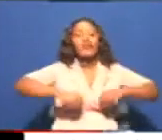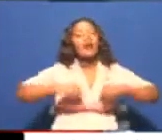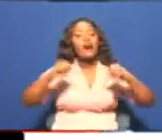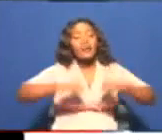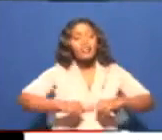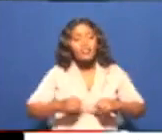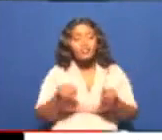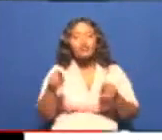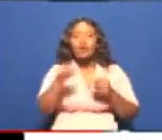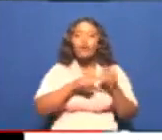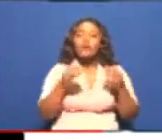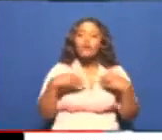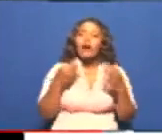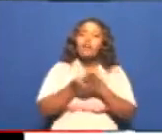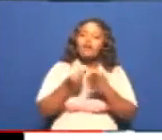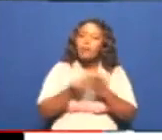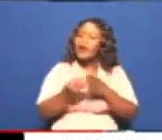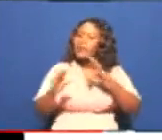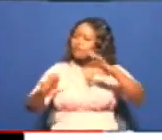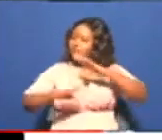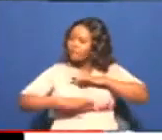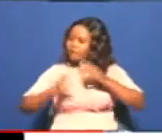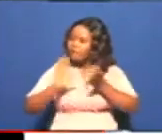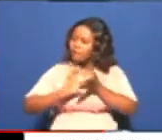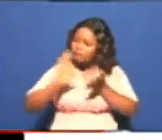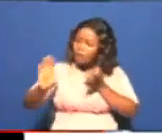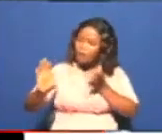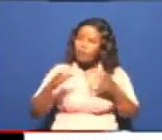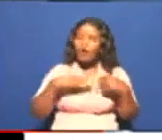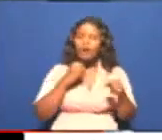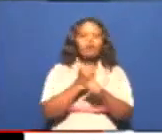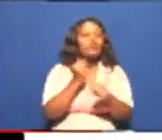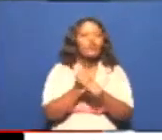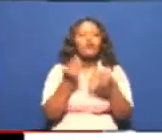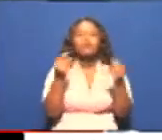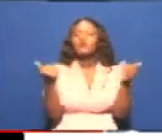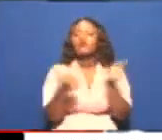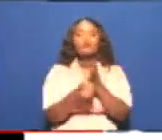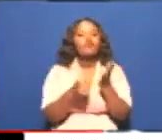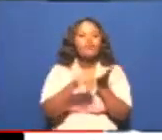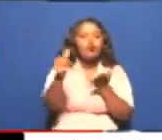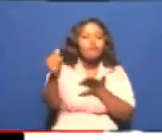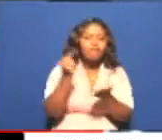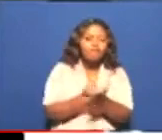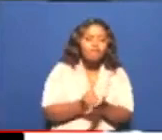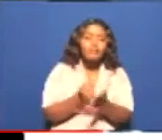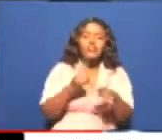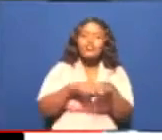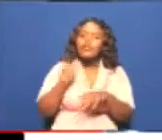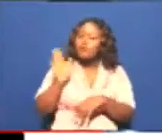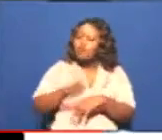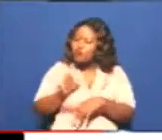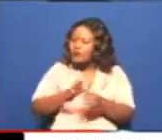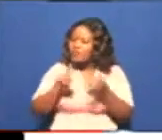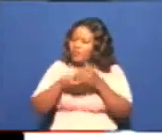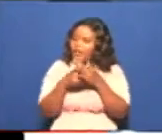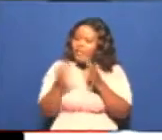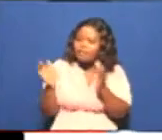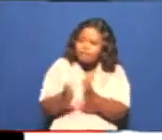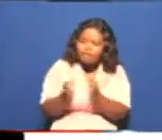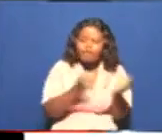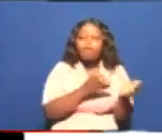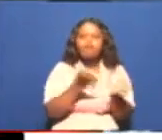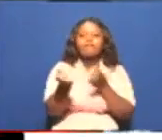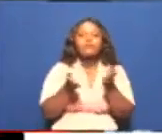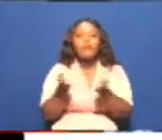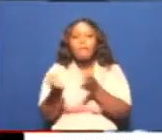ya kutosha to create alternative sources of employment. Mama akipewa pesa, akipewa capital, ataondoa mambo ya changa will just die a